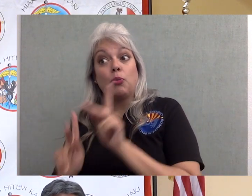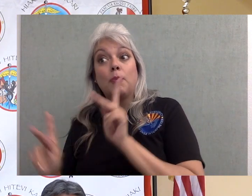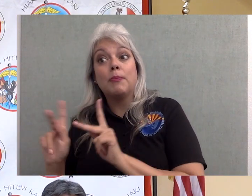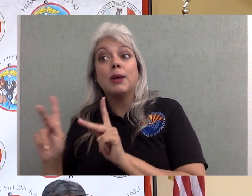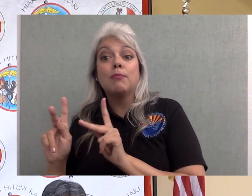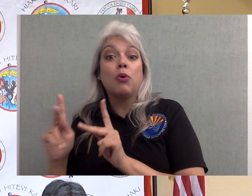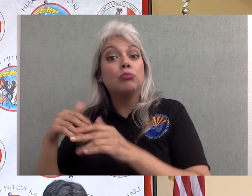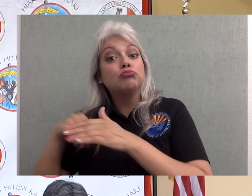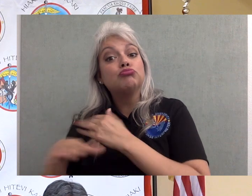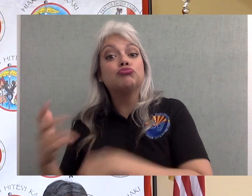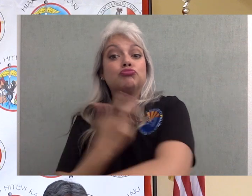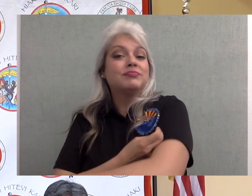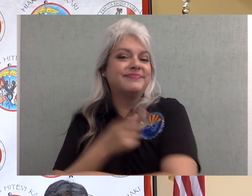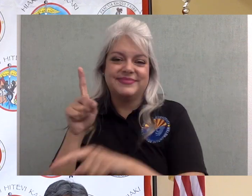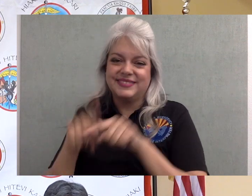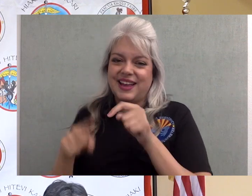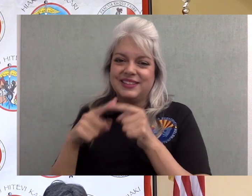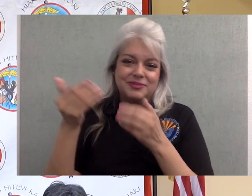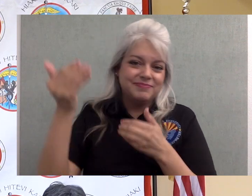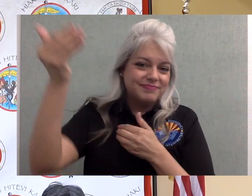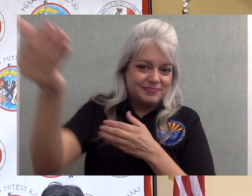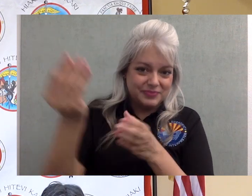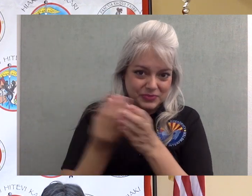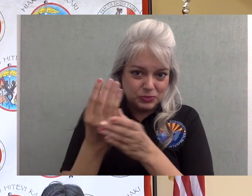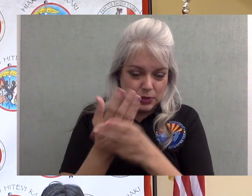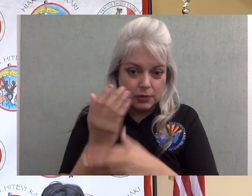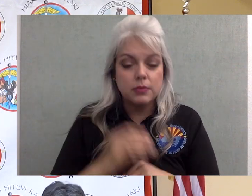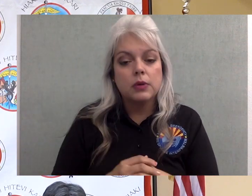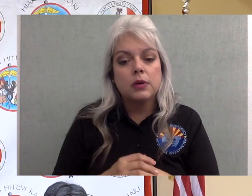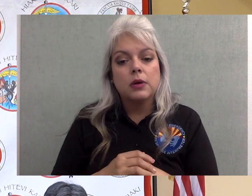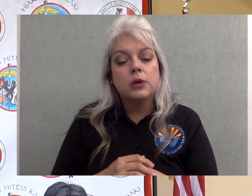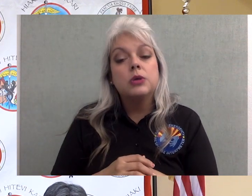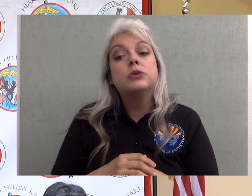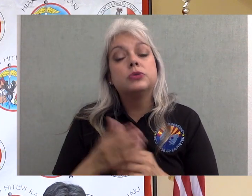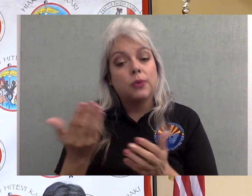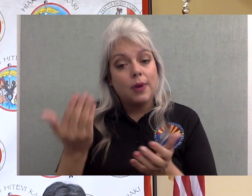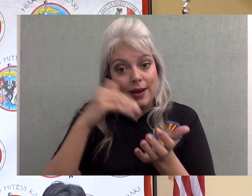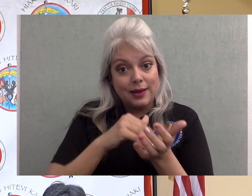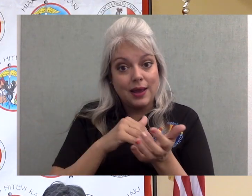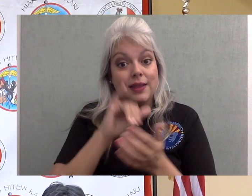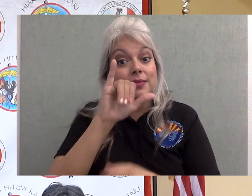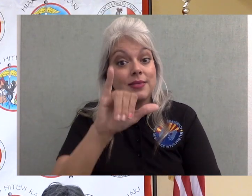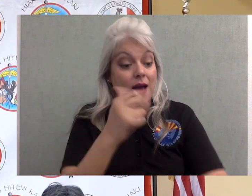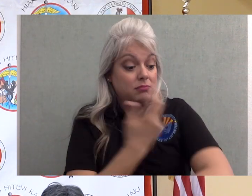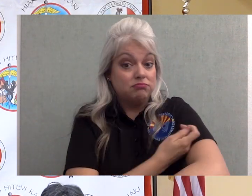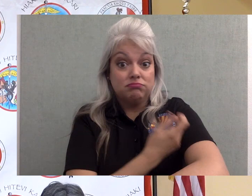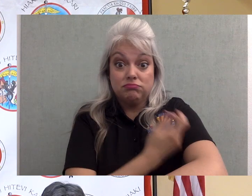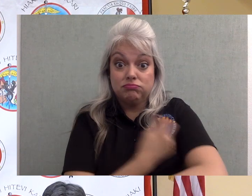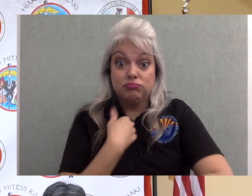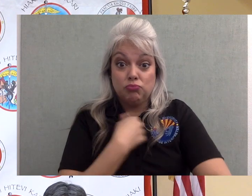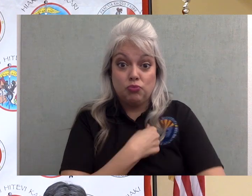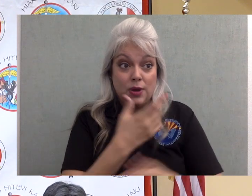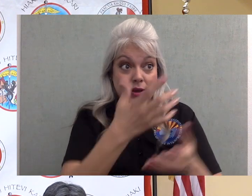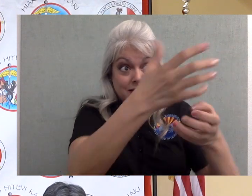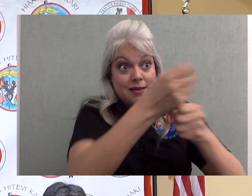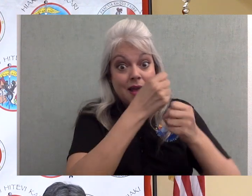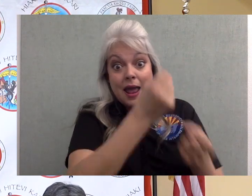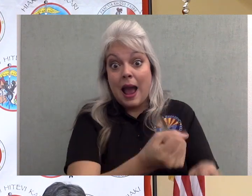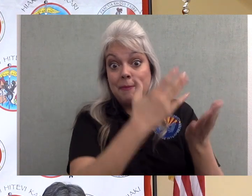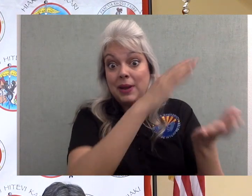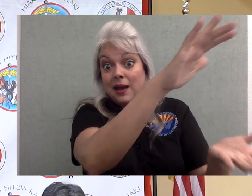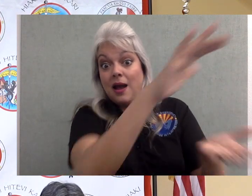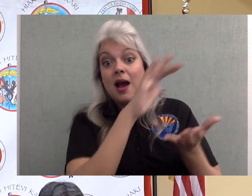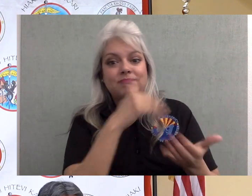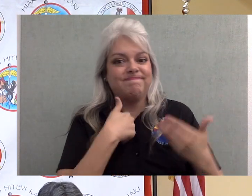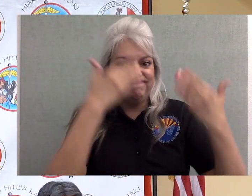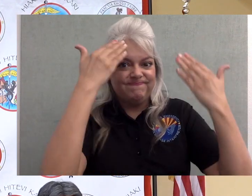And again, we've asked for a certain amount of doses to cover those first responders and the people outlined, but we don't really know how many doses